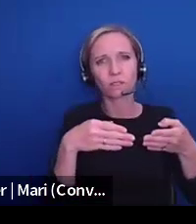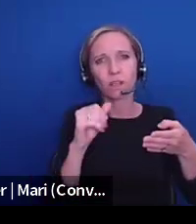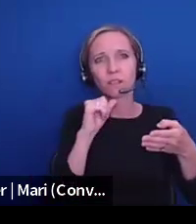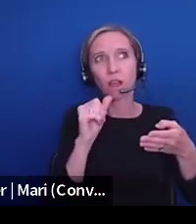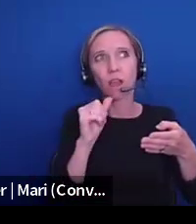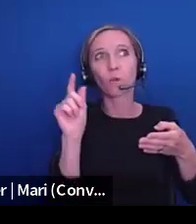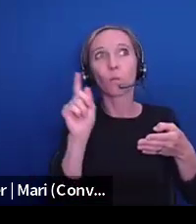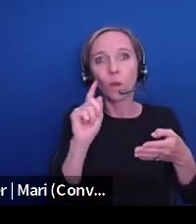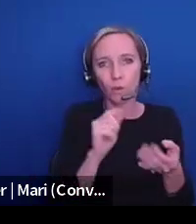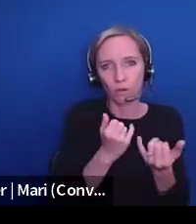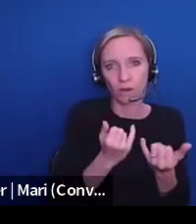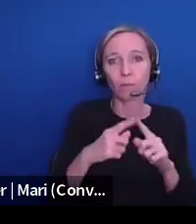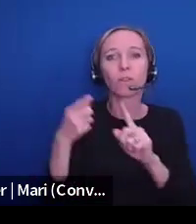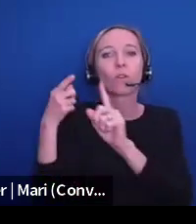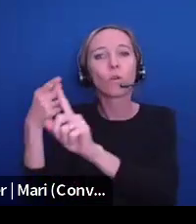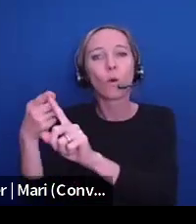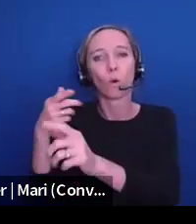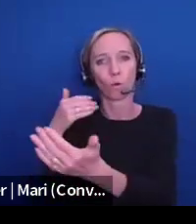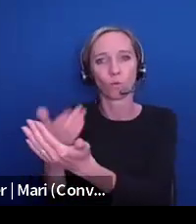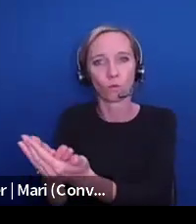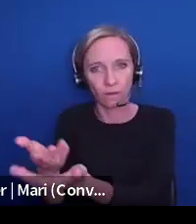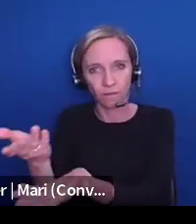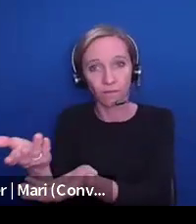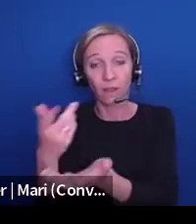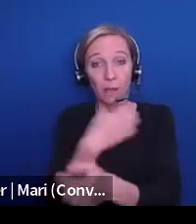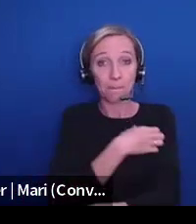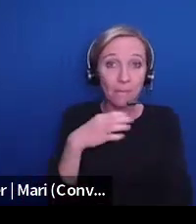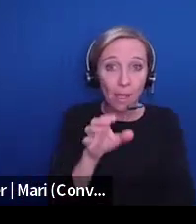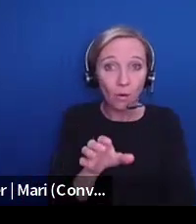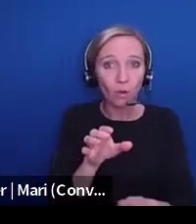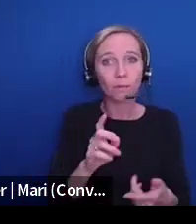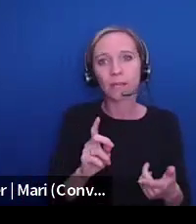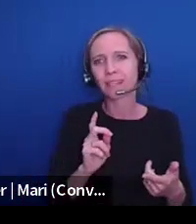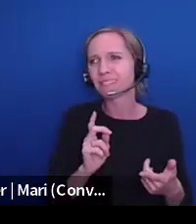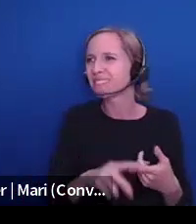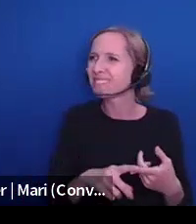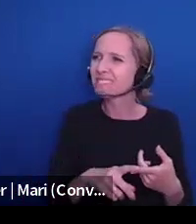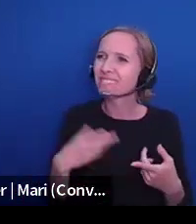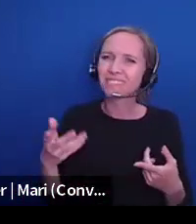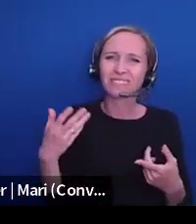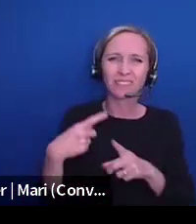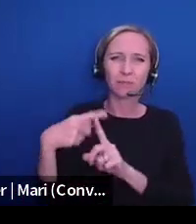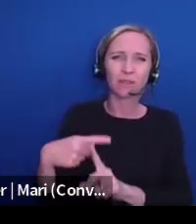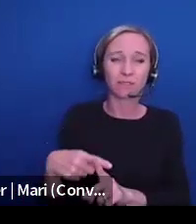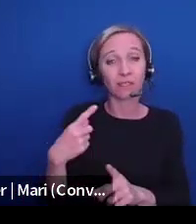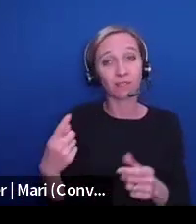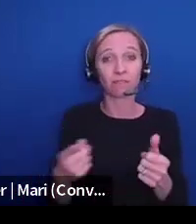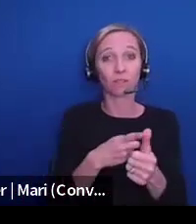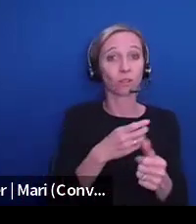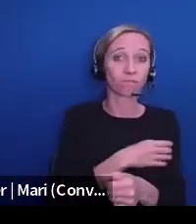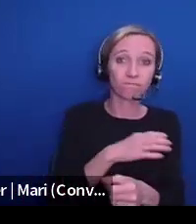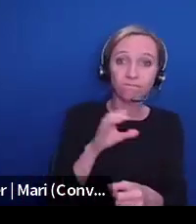we are now, but the goal, and that means empowerment, or like diversity empowerment,